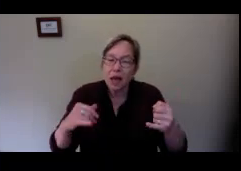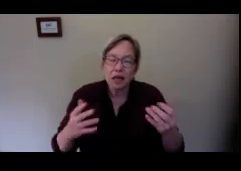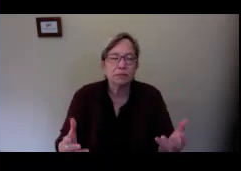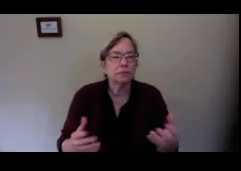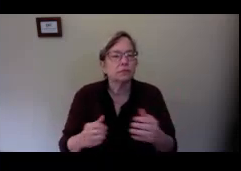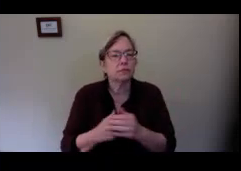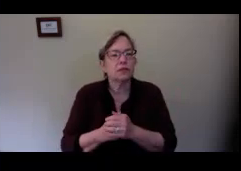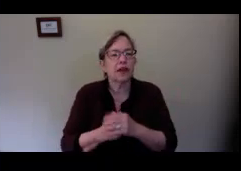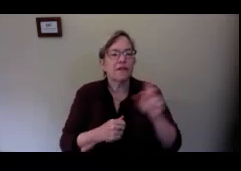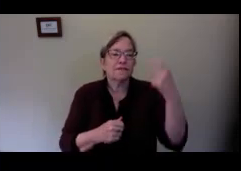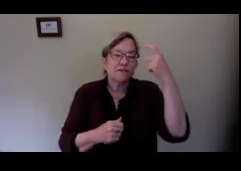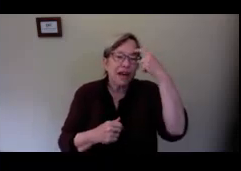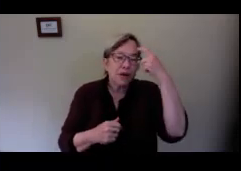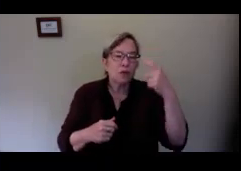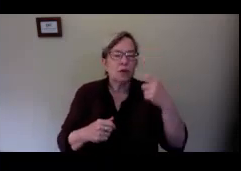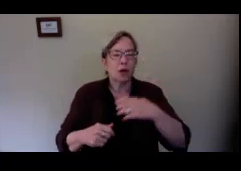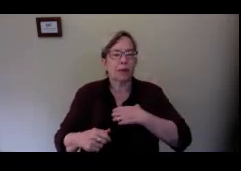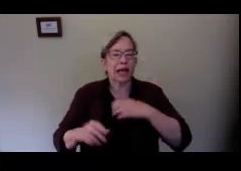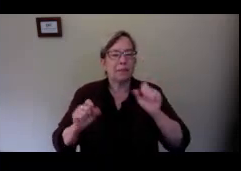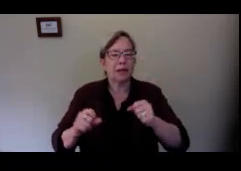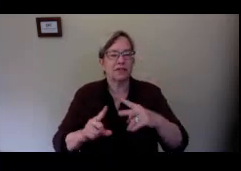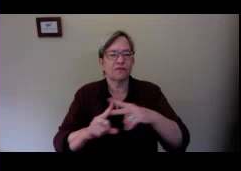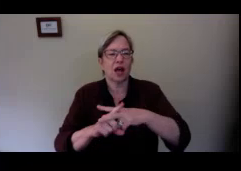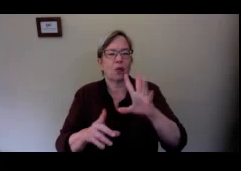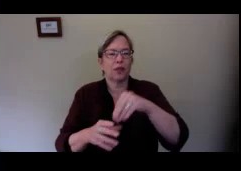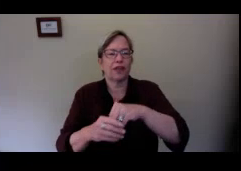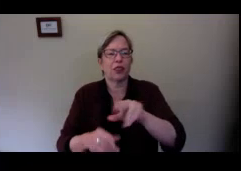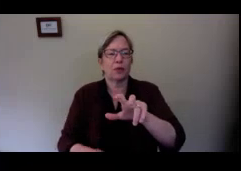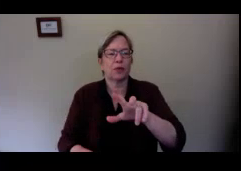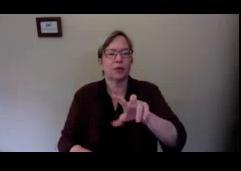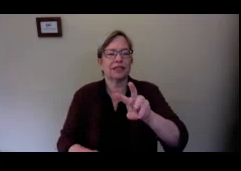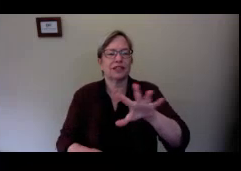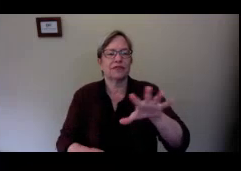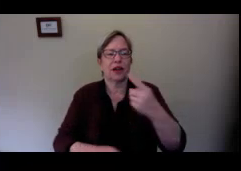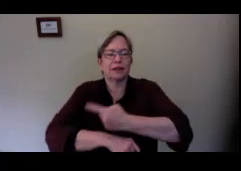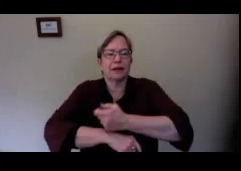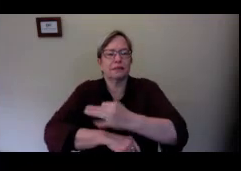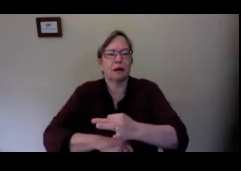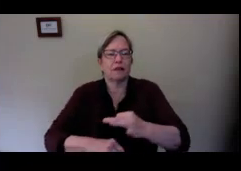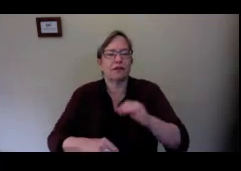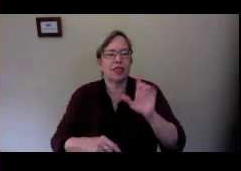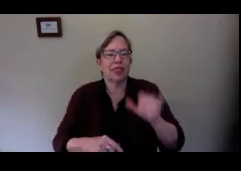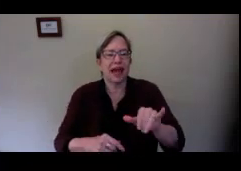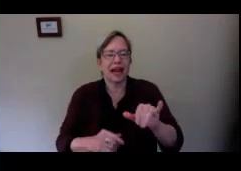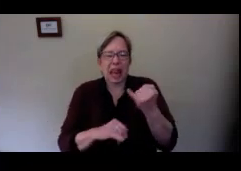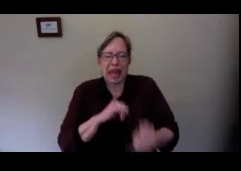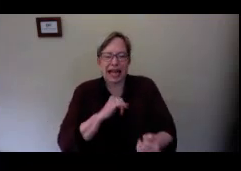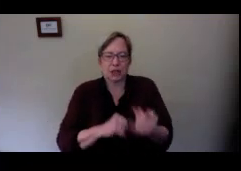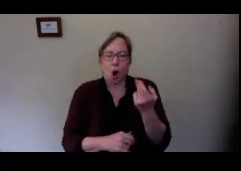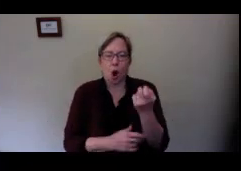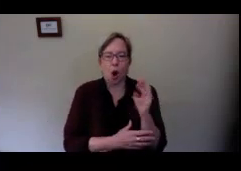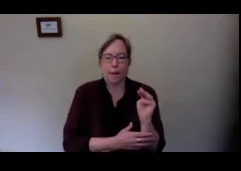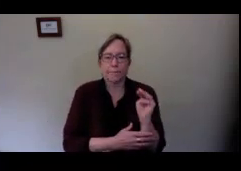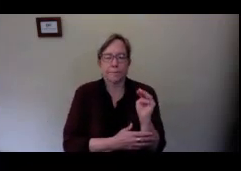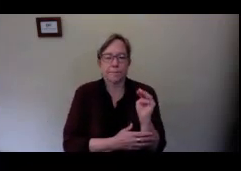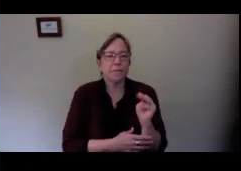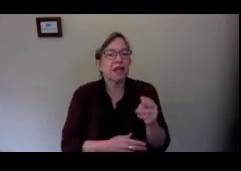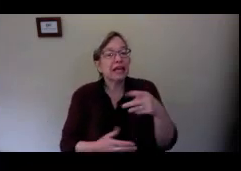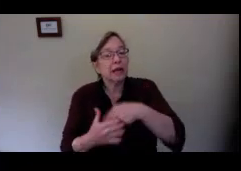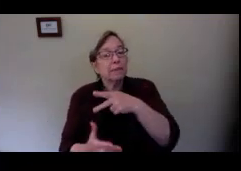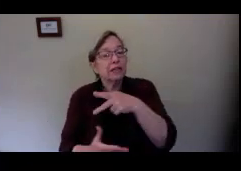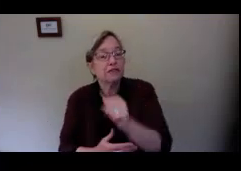federal level, a complaint must be filed within 365 days of the date of the last harm. In